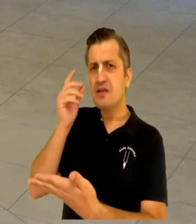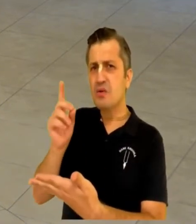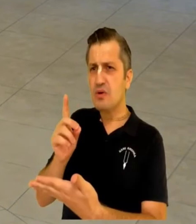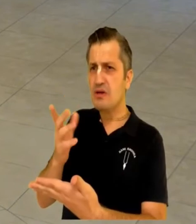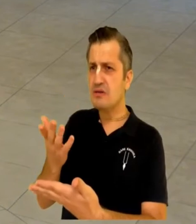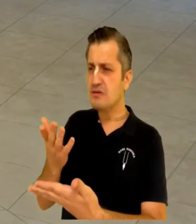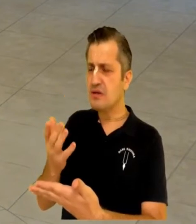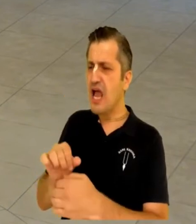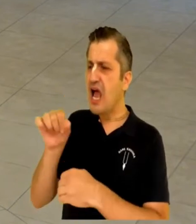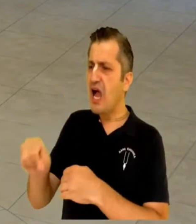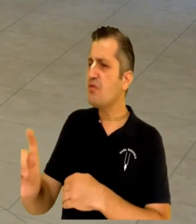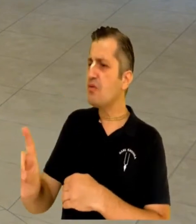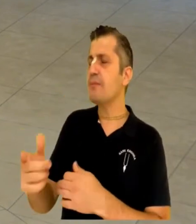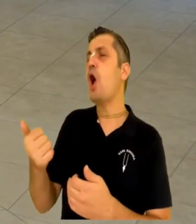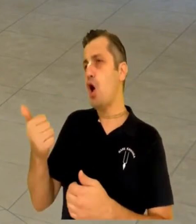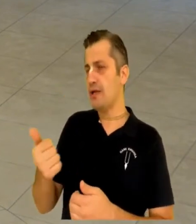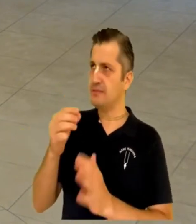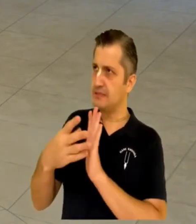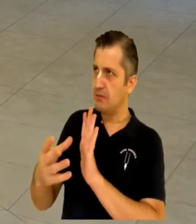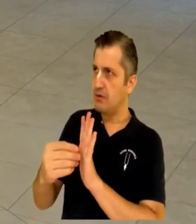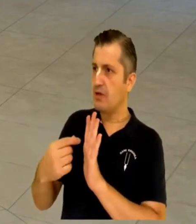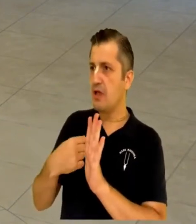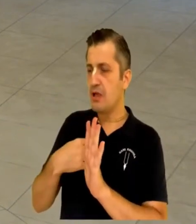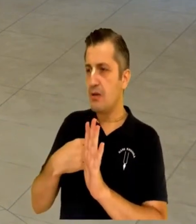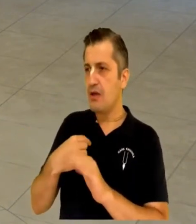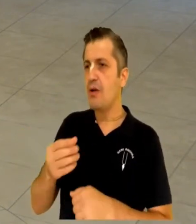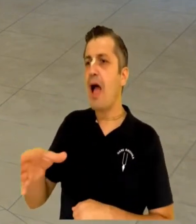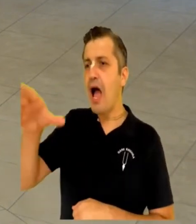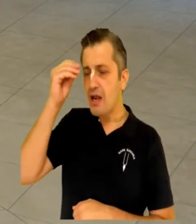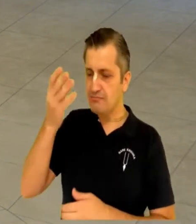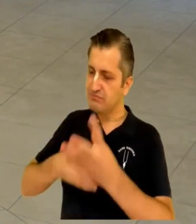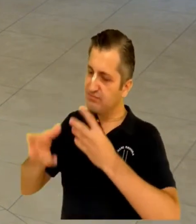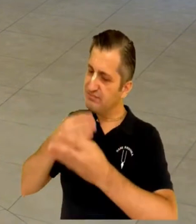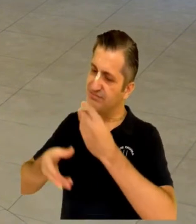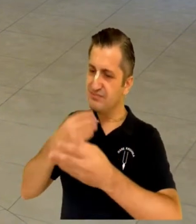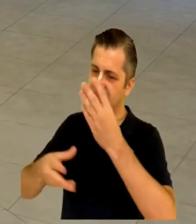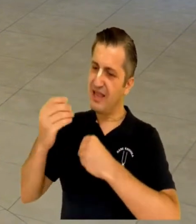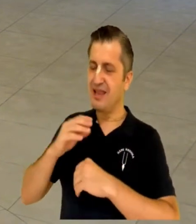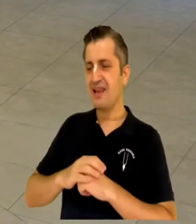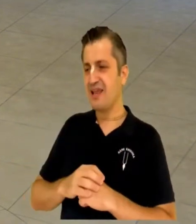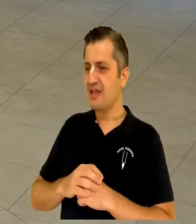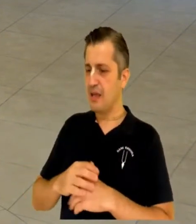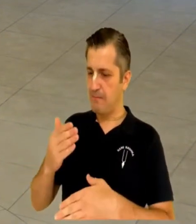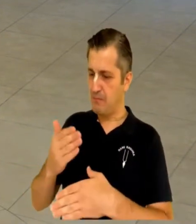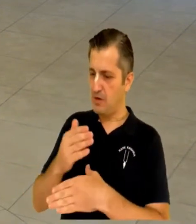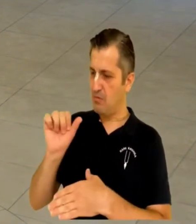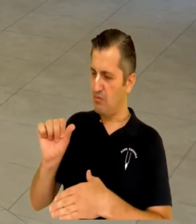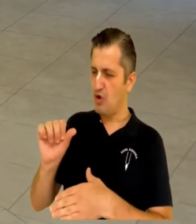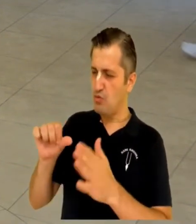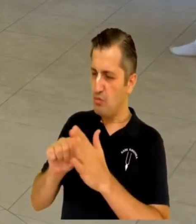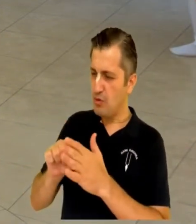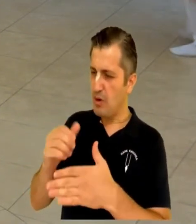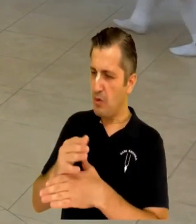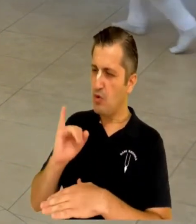that? So I've learned I can extract a few lessons from my past activities, and so